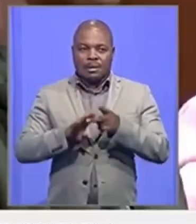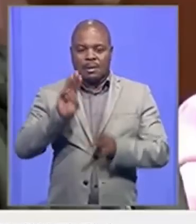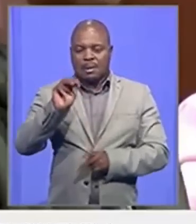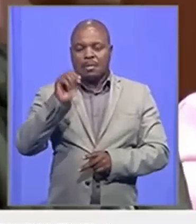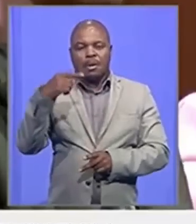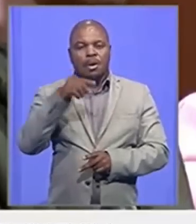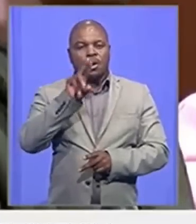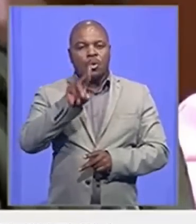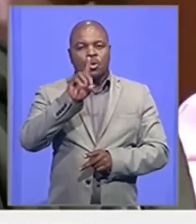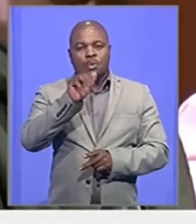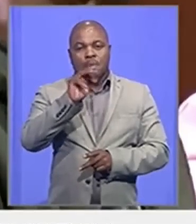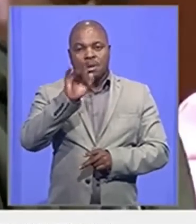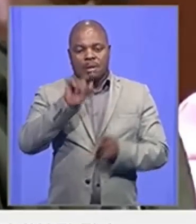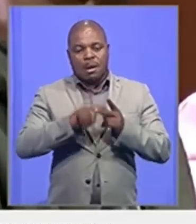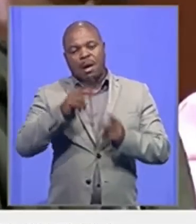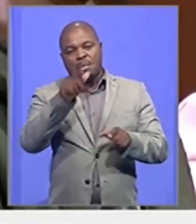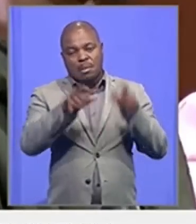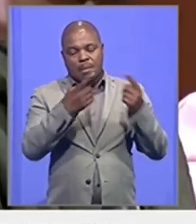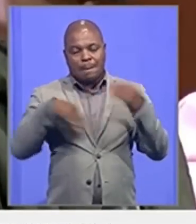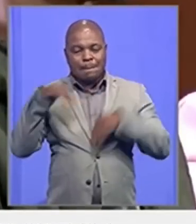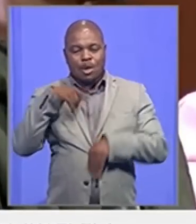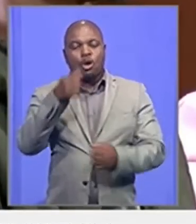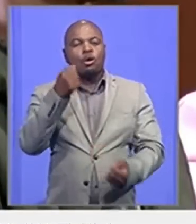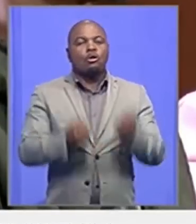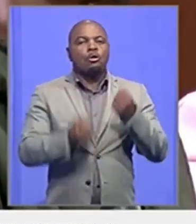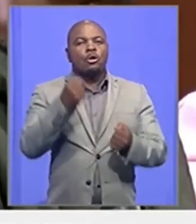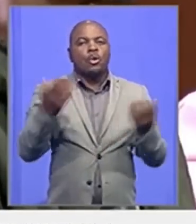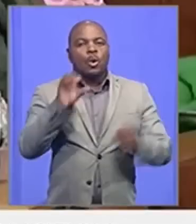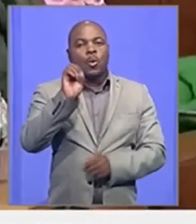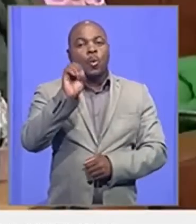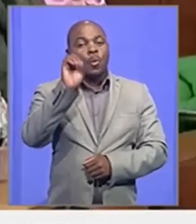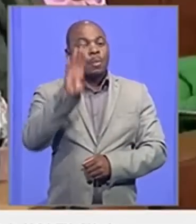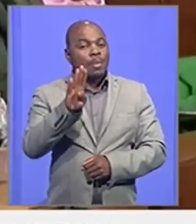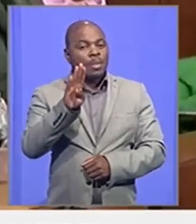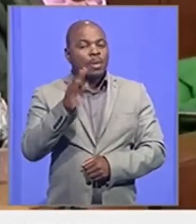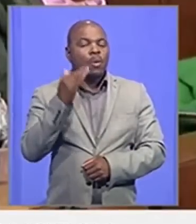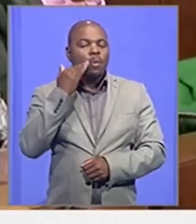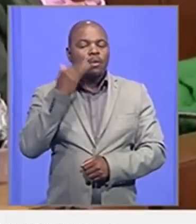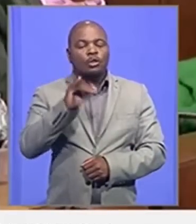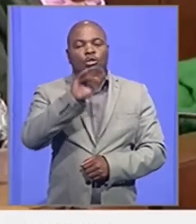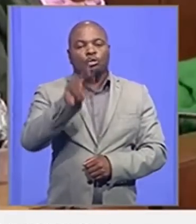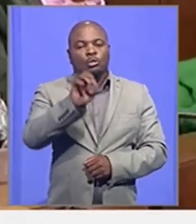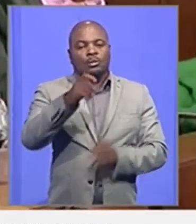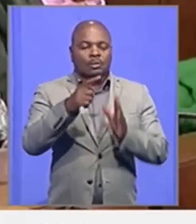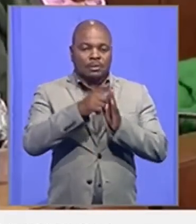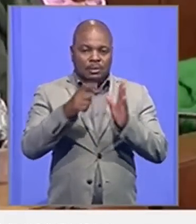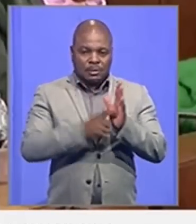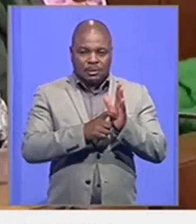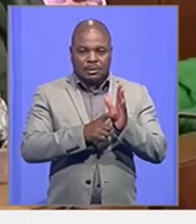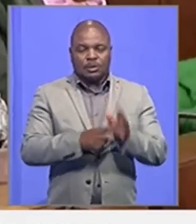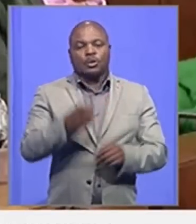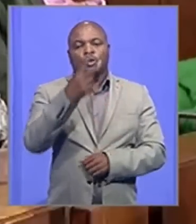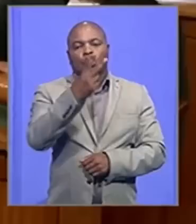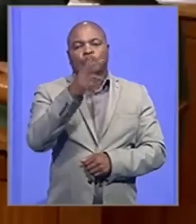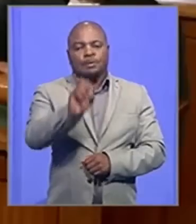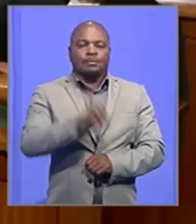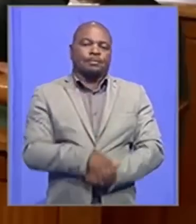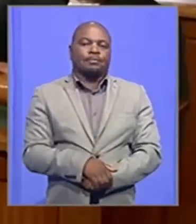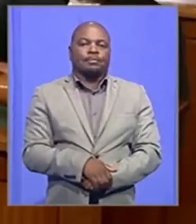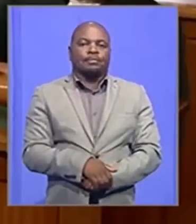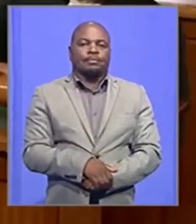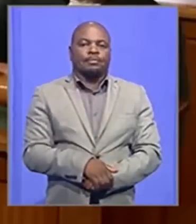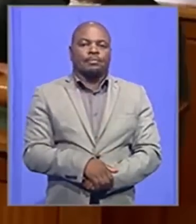balatofadiwa ba bangwe ba tla boela kwa kgotlatshekelo ya magistrata ya Bloemfontein fa Seetebosigo a roga malatsi a le 20.